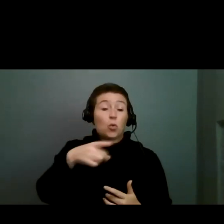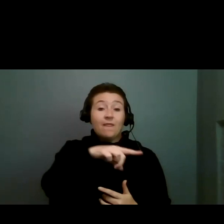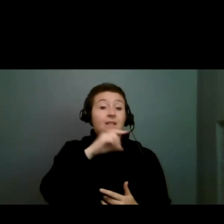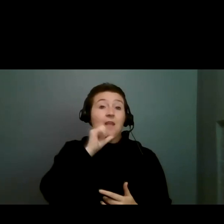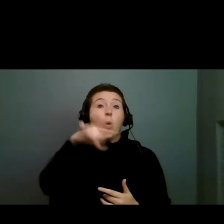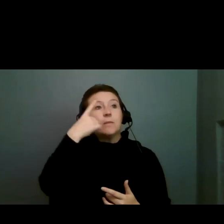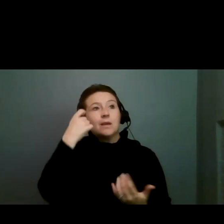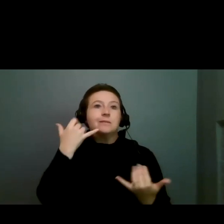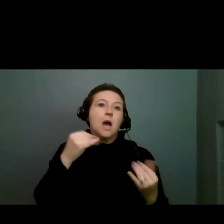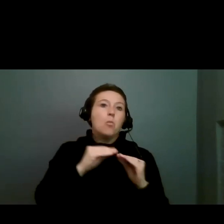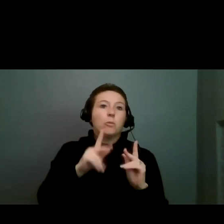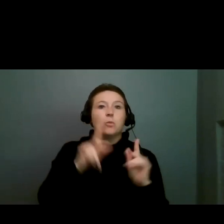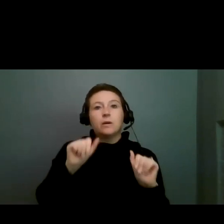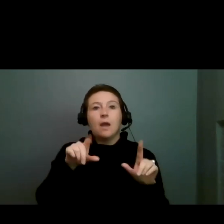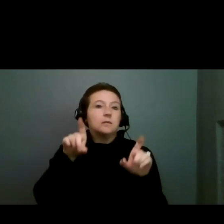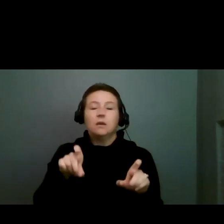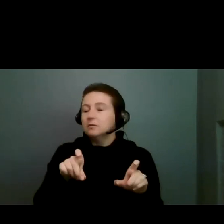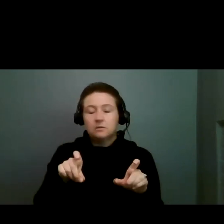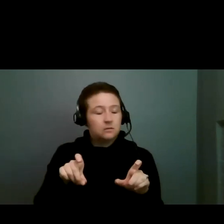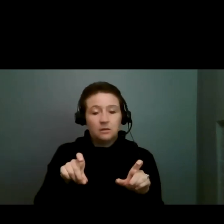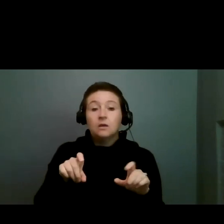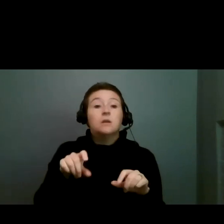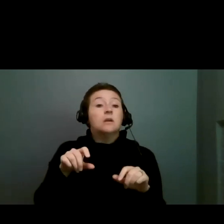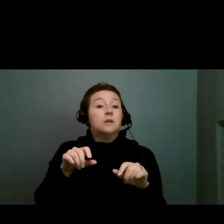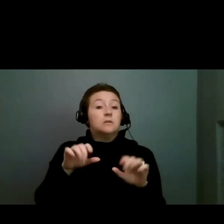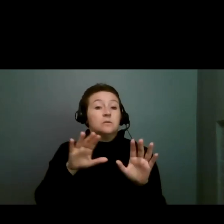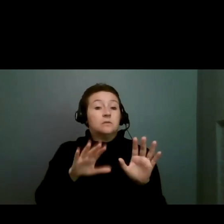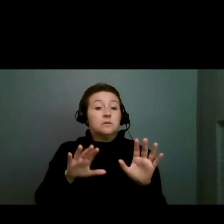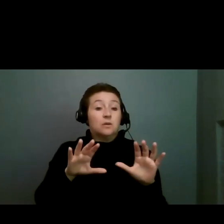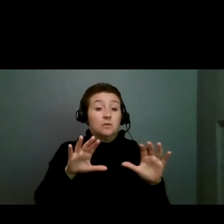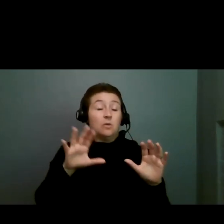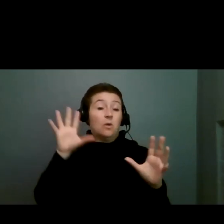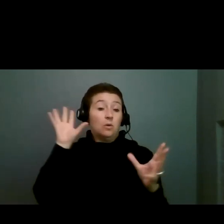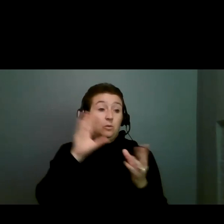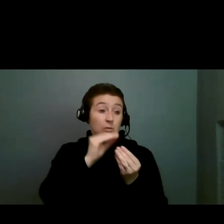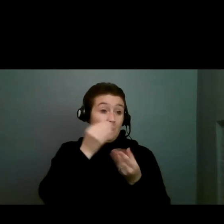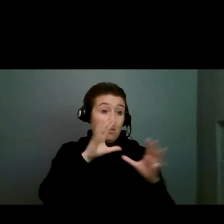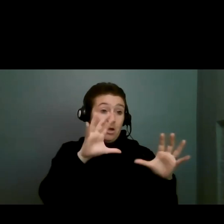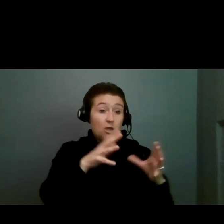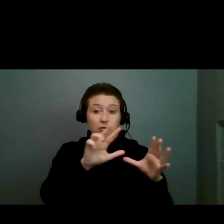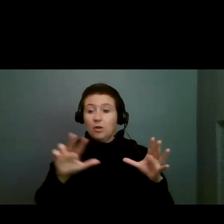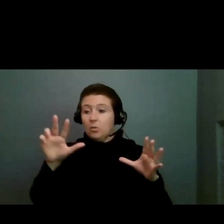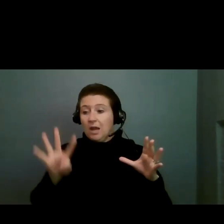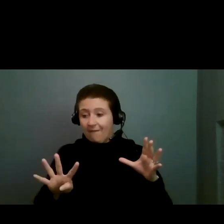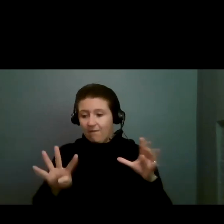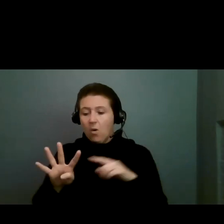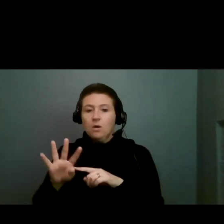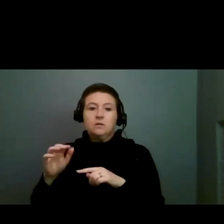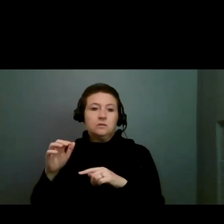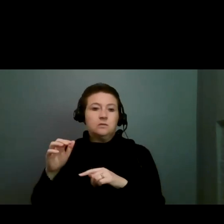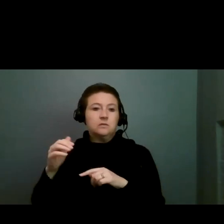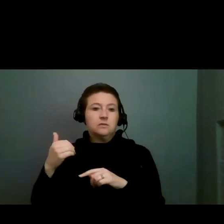testing. 3/4 of the reports that we're receiving are in fact currently symptomatic, again,